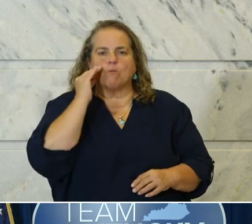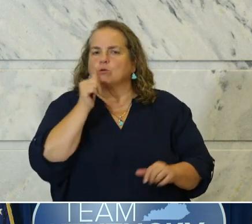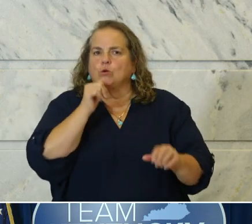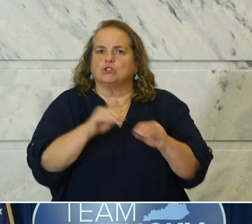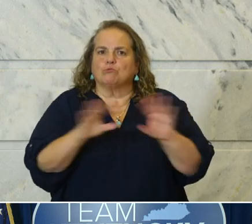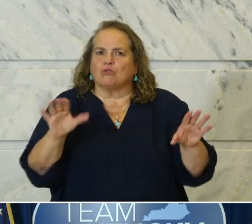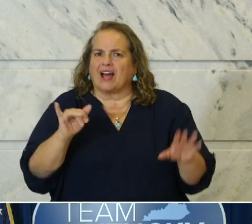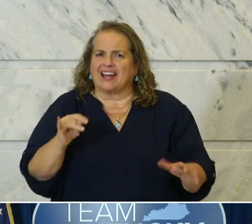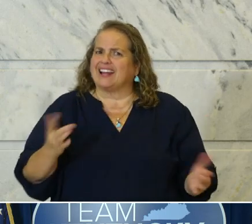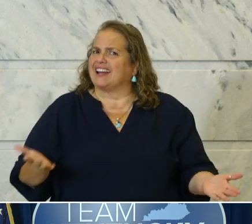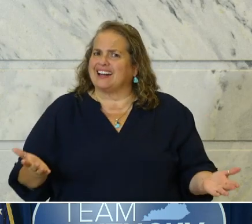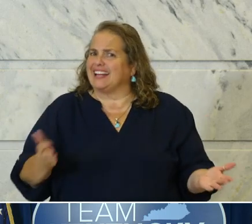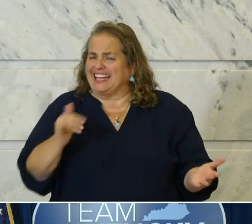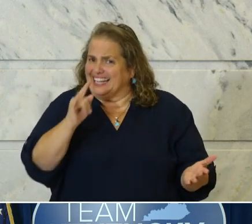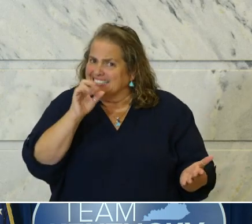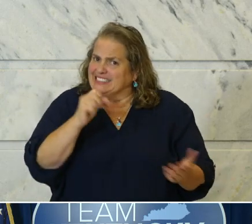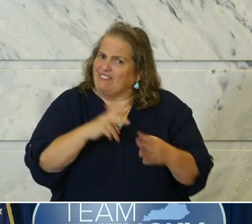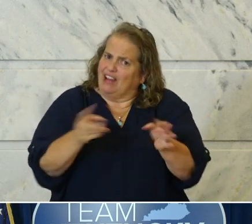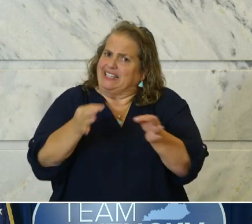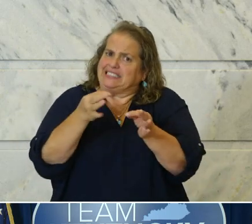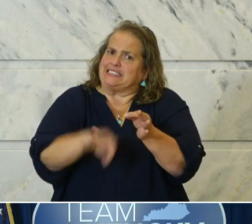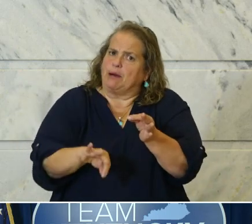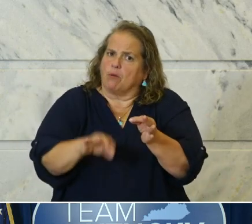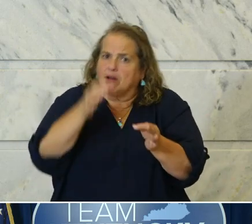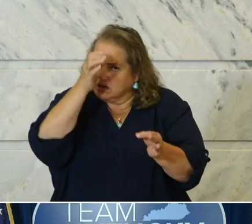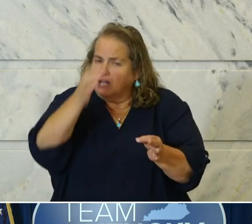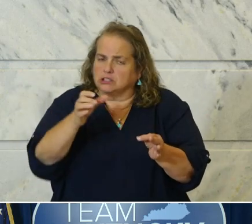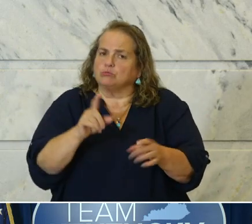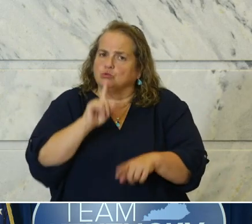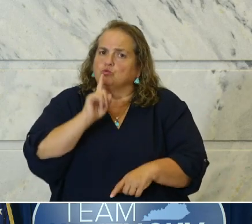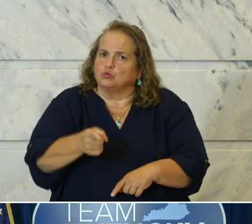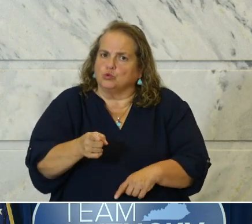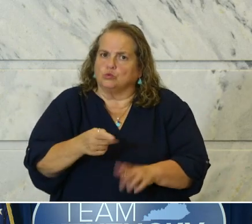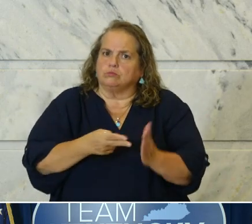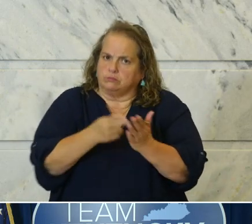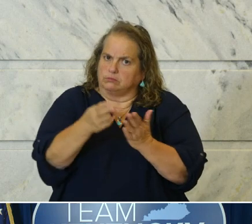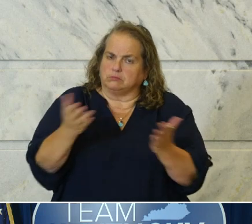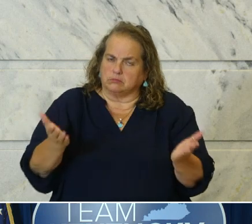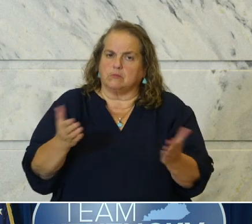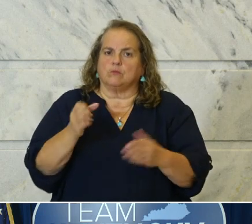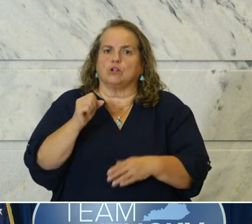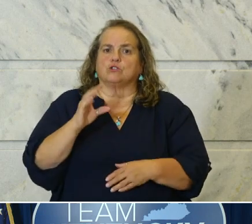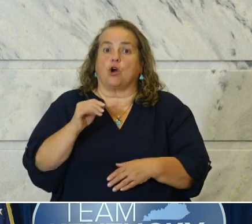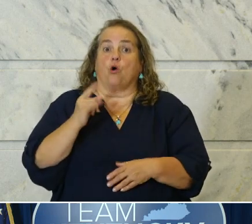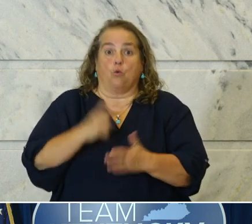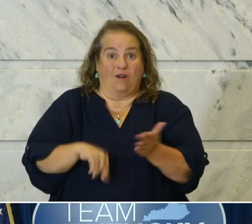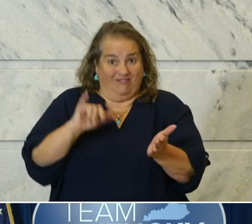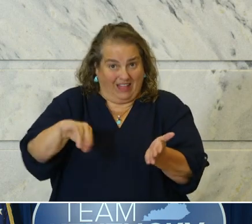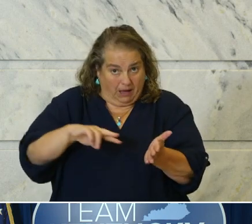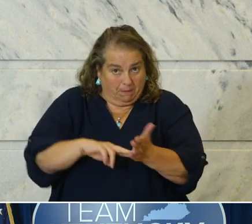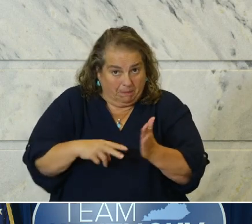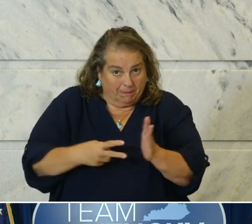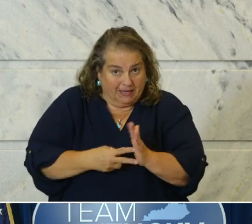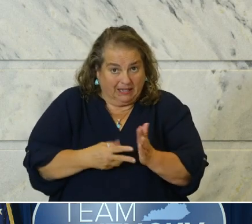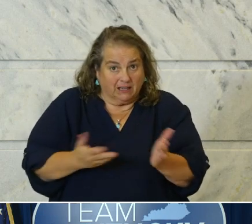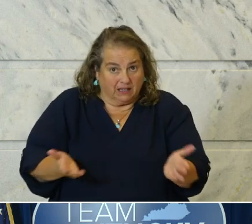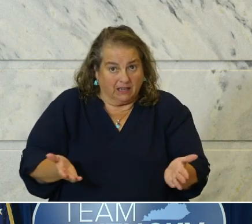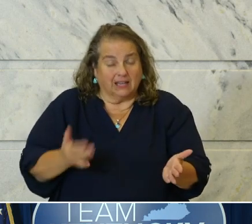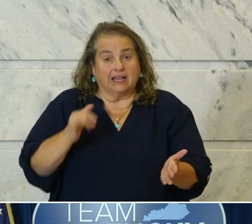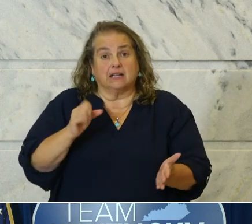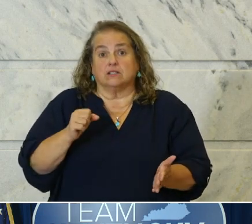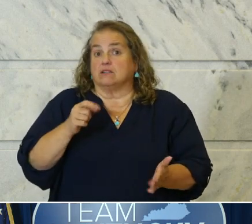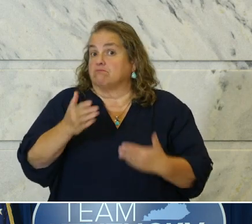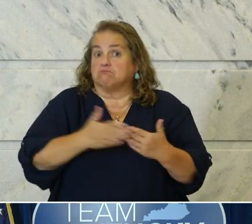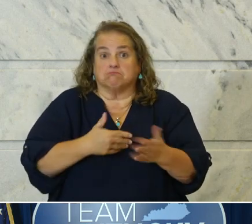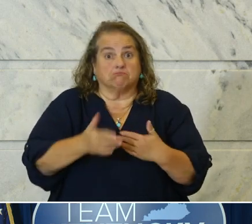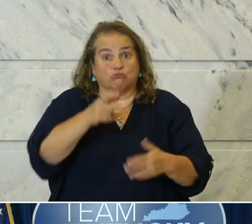that spread, you got to test those individuals. So what that means is that even if you